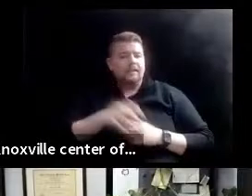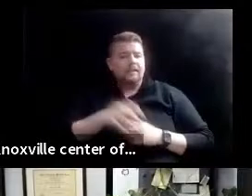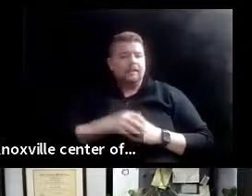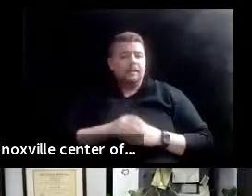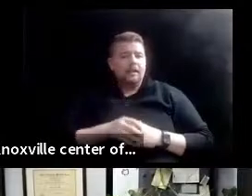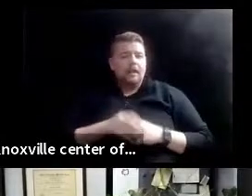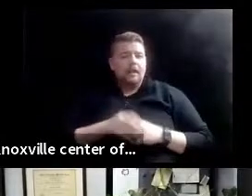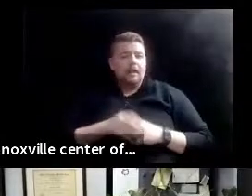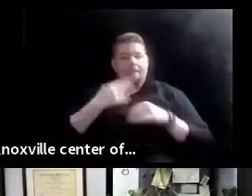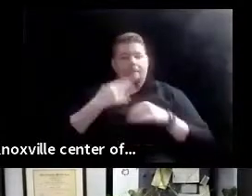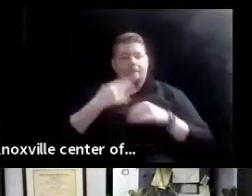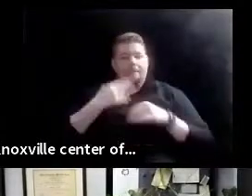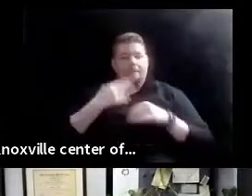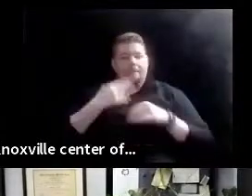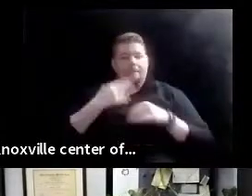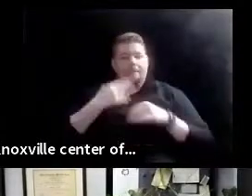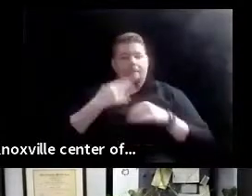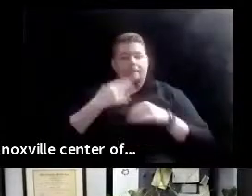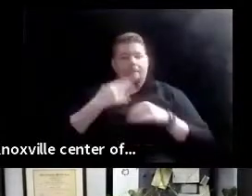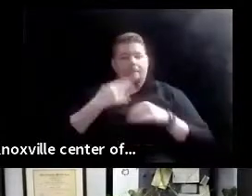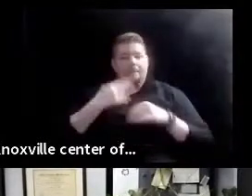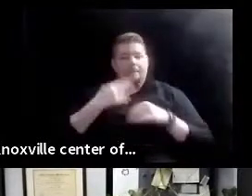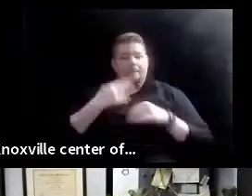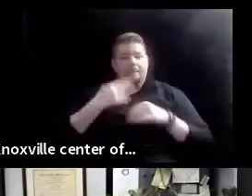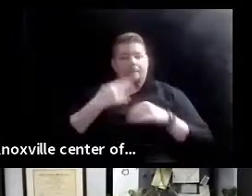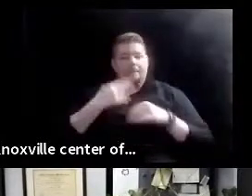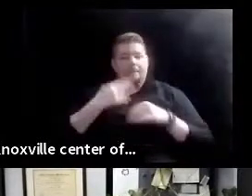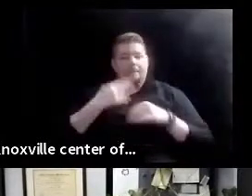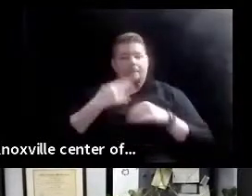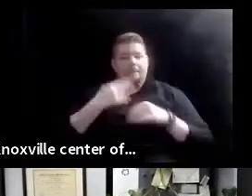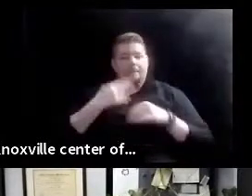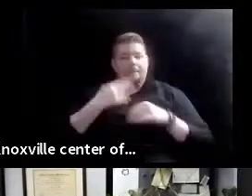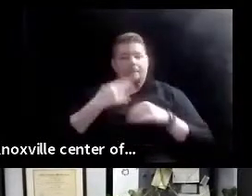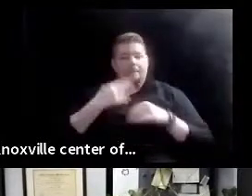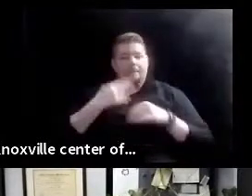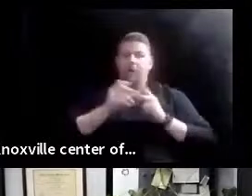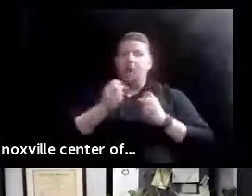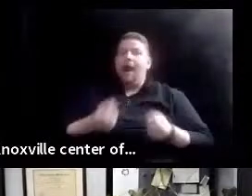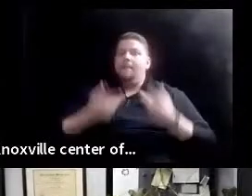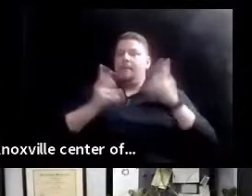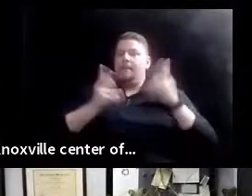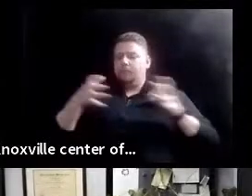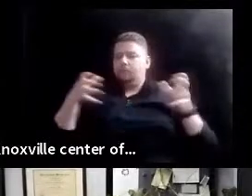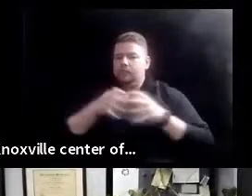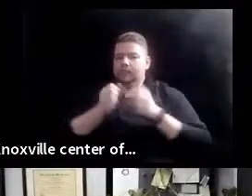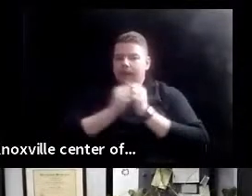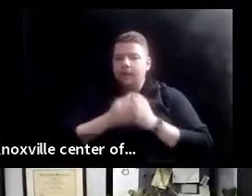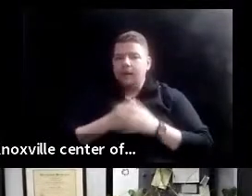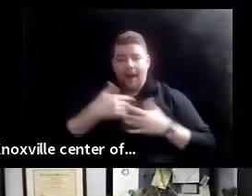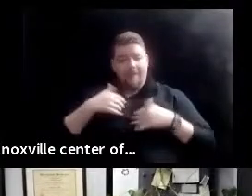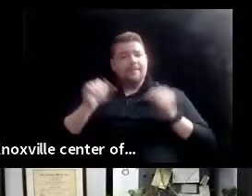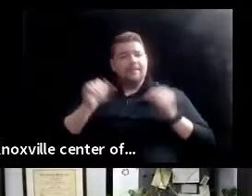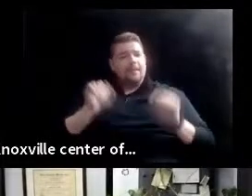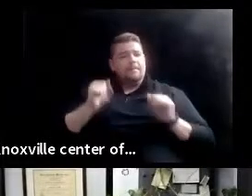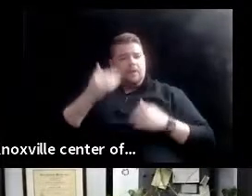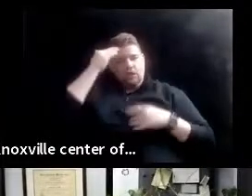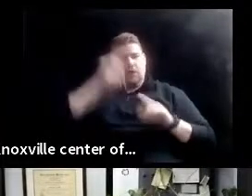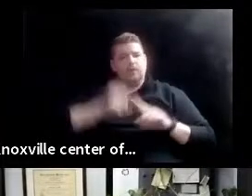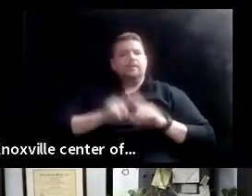not need to be whom I'm going to spend time with or the number of people I'm going to spend time with. I have the ability to know the